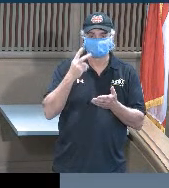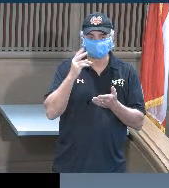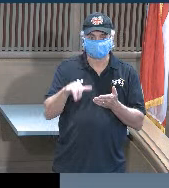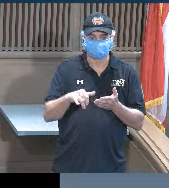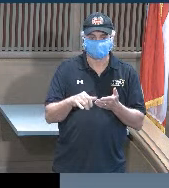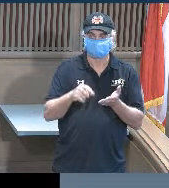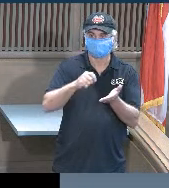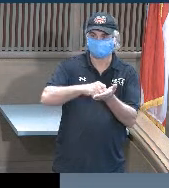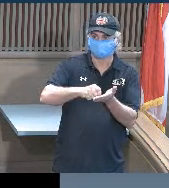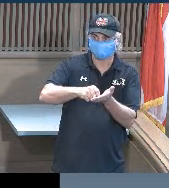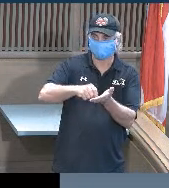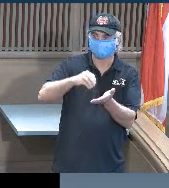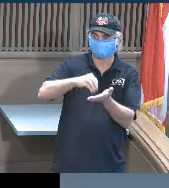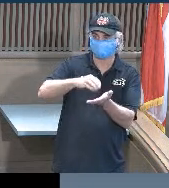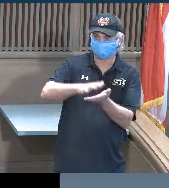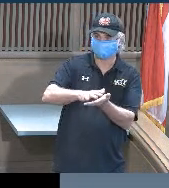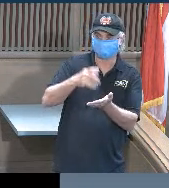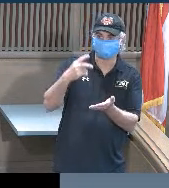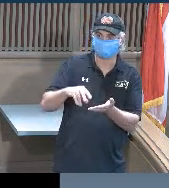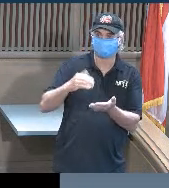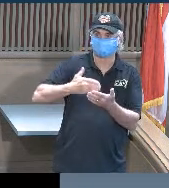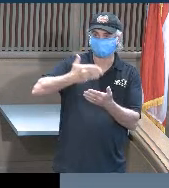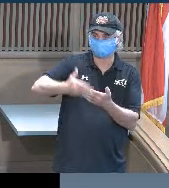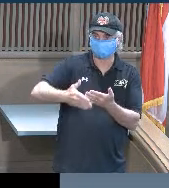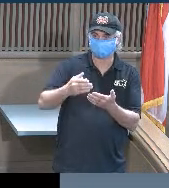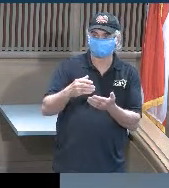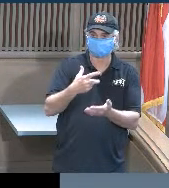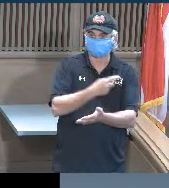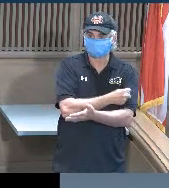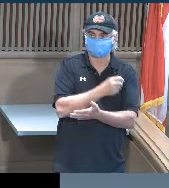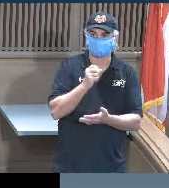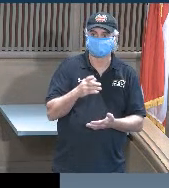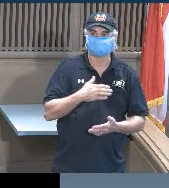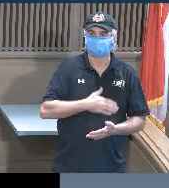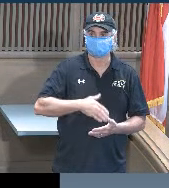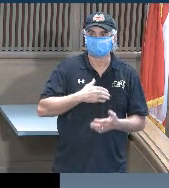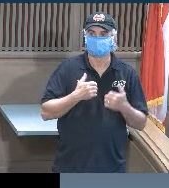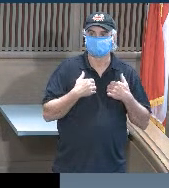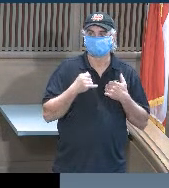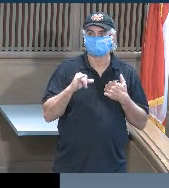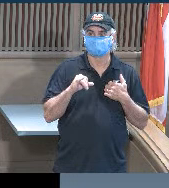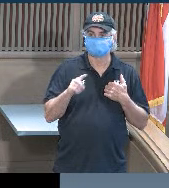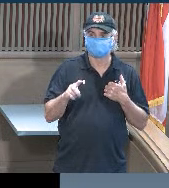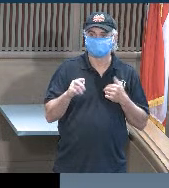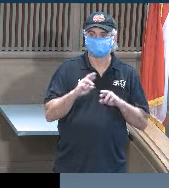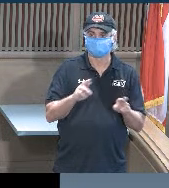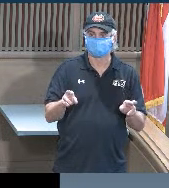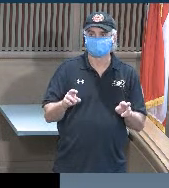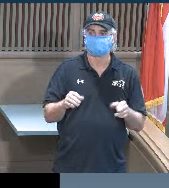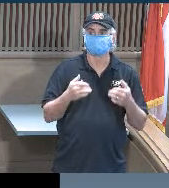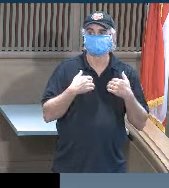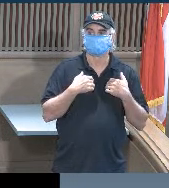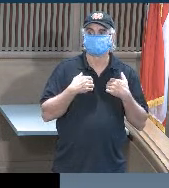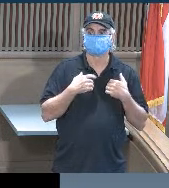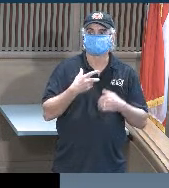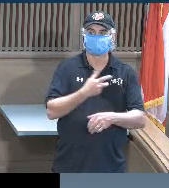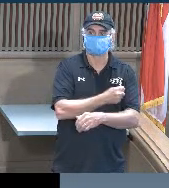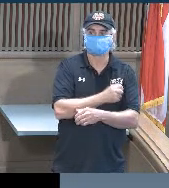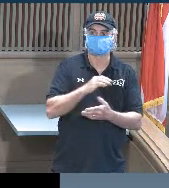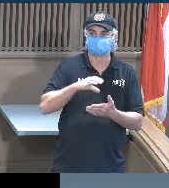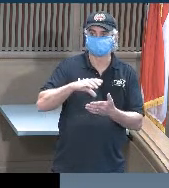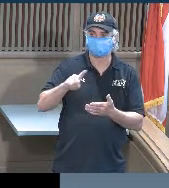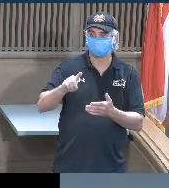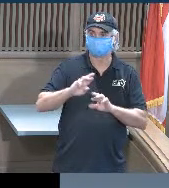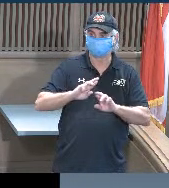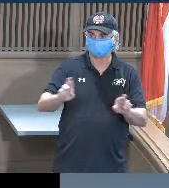this and document on your card for your next vaccine. Please have your ID ready. Please have your vaccination card ready.